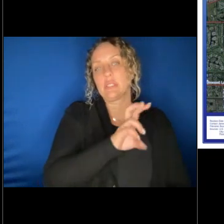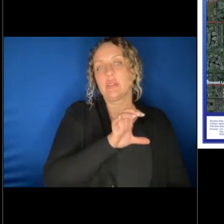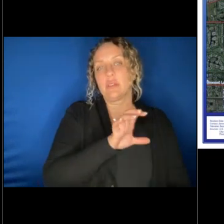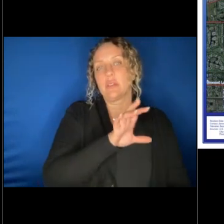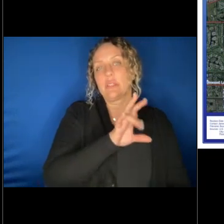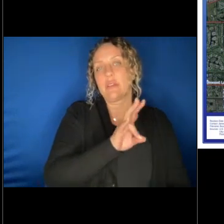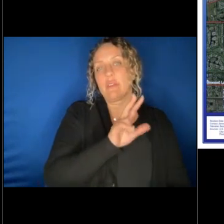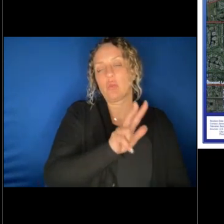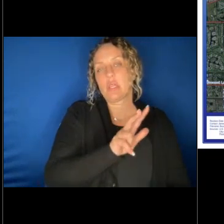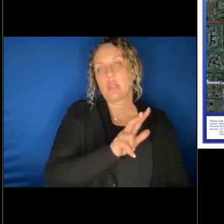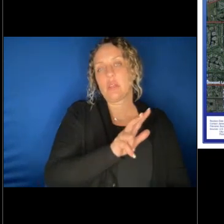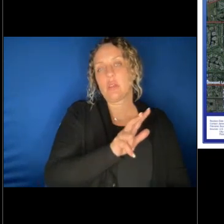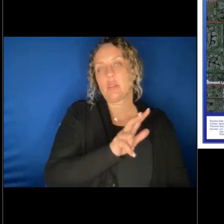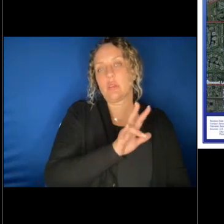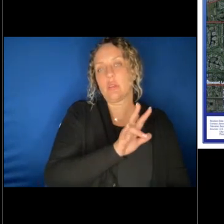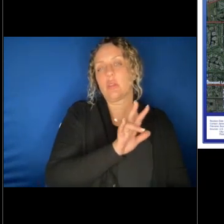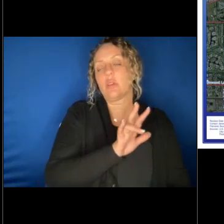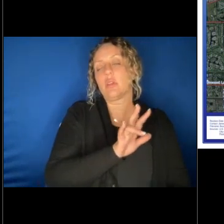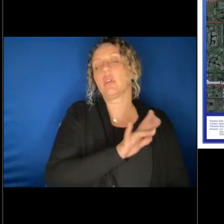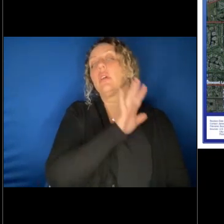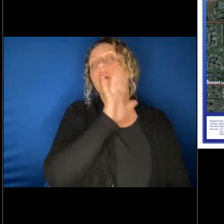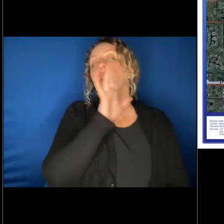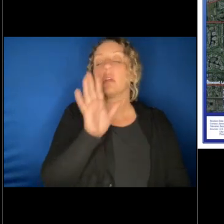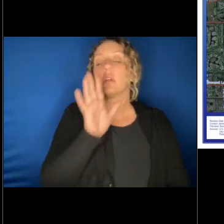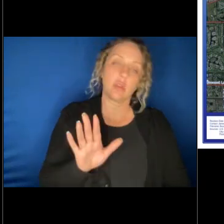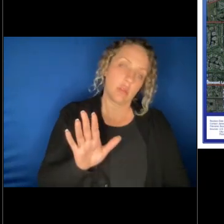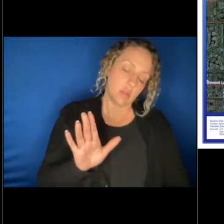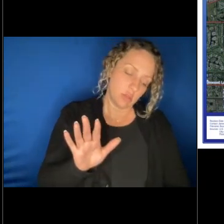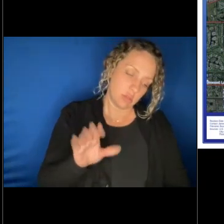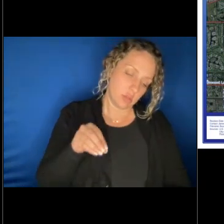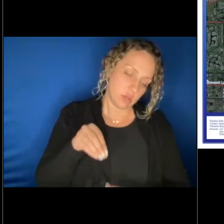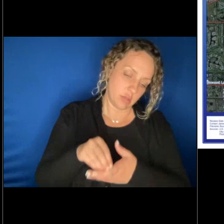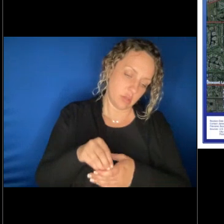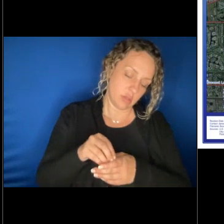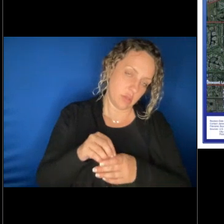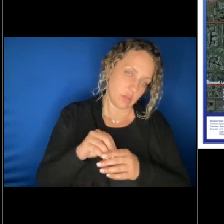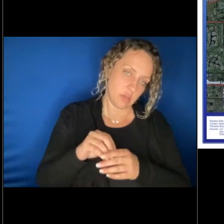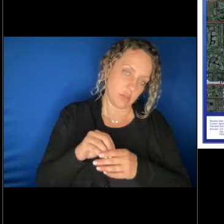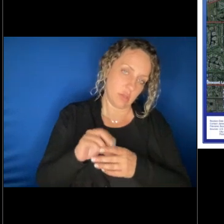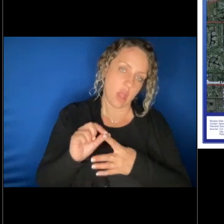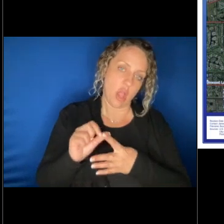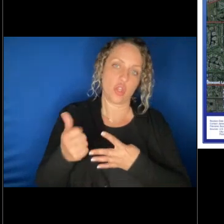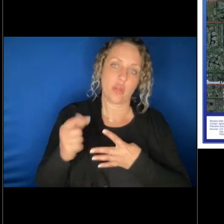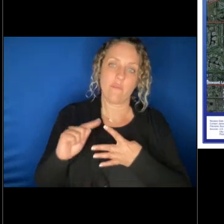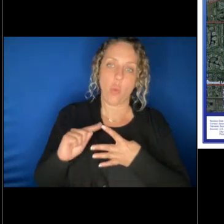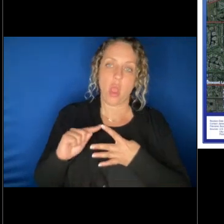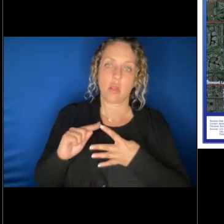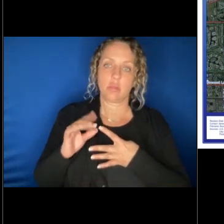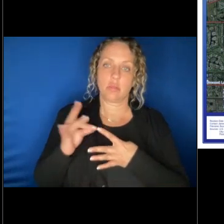20,673, whereas in Alternative 1, it's